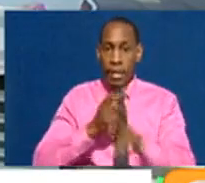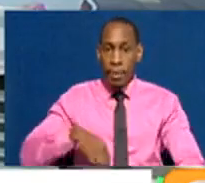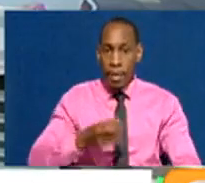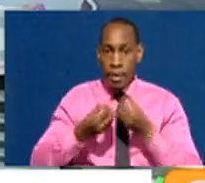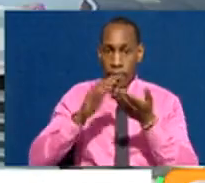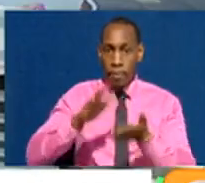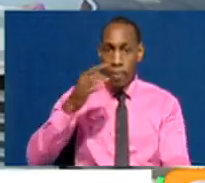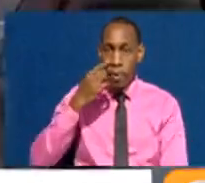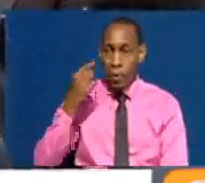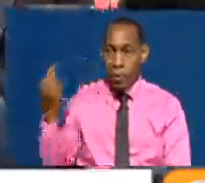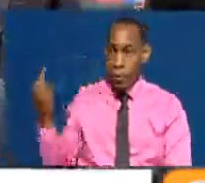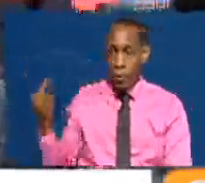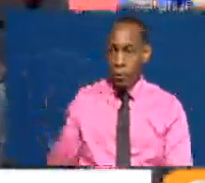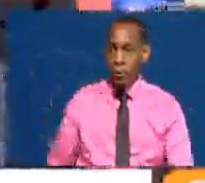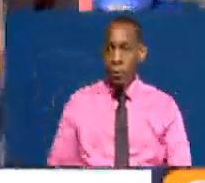more.